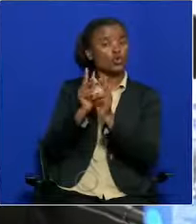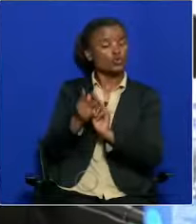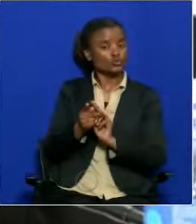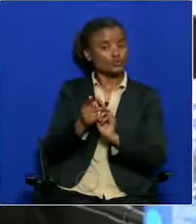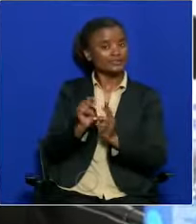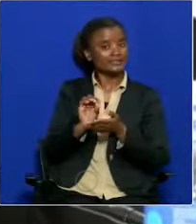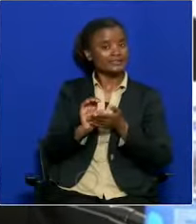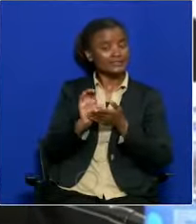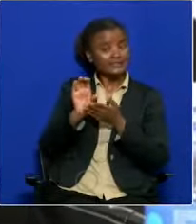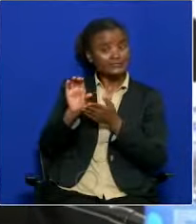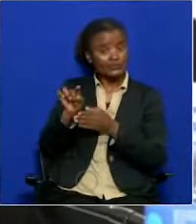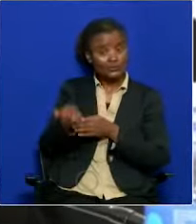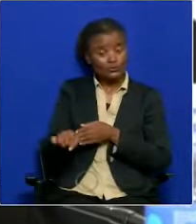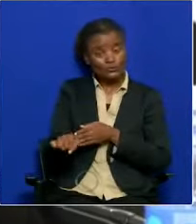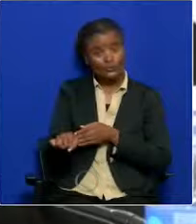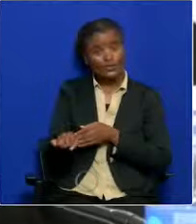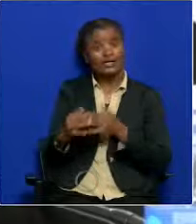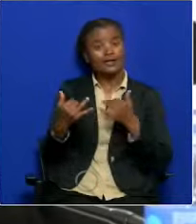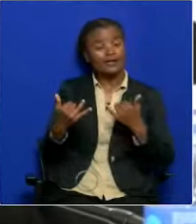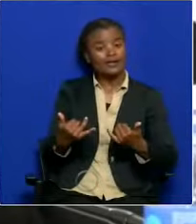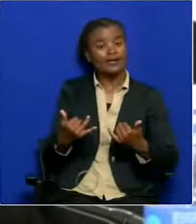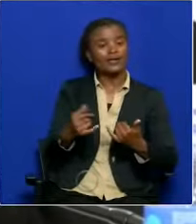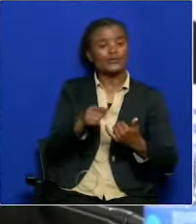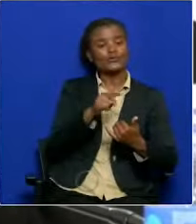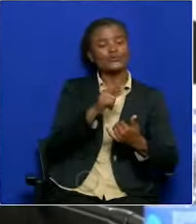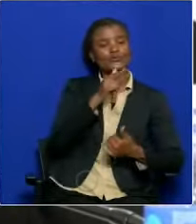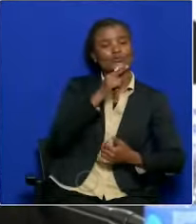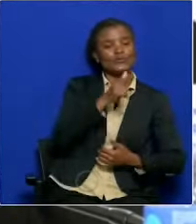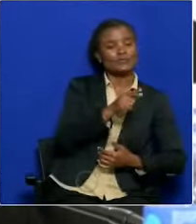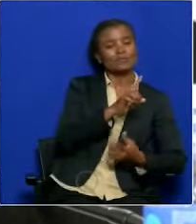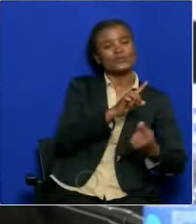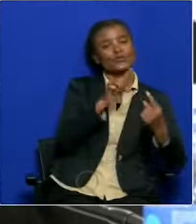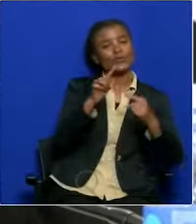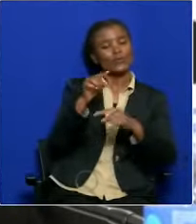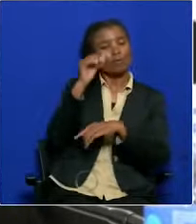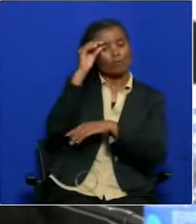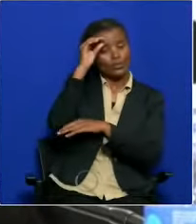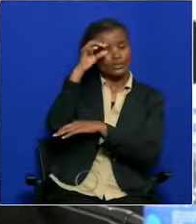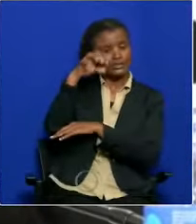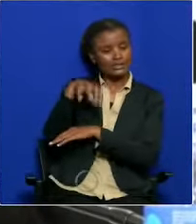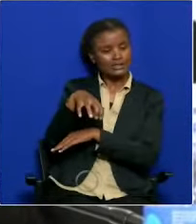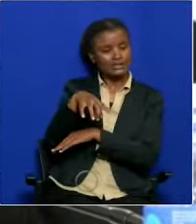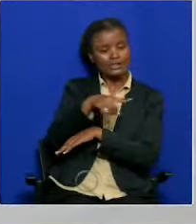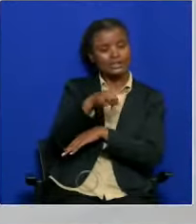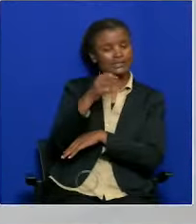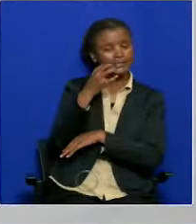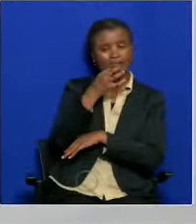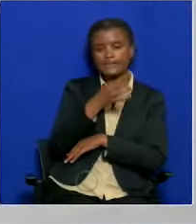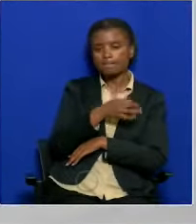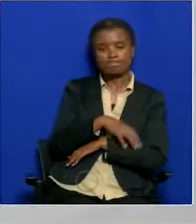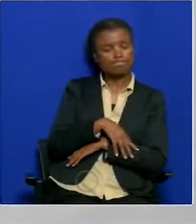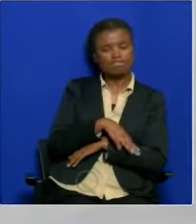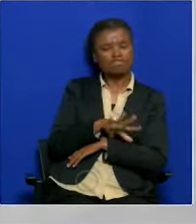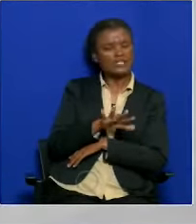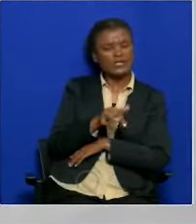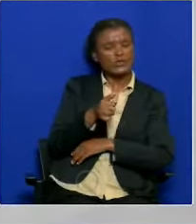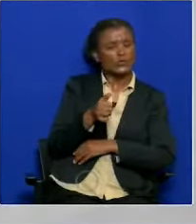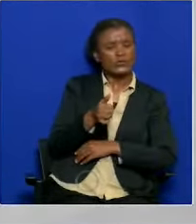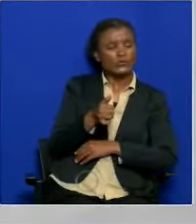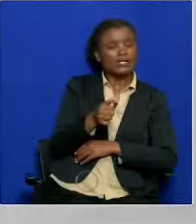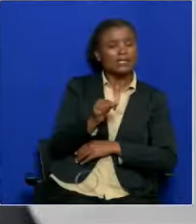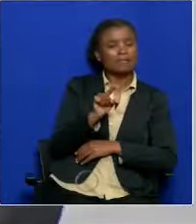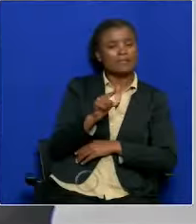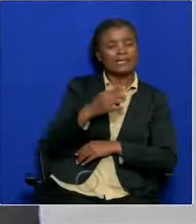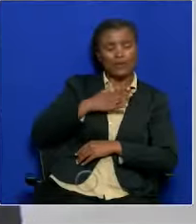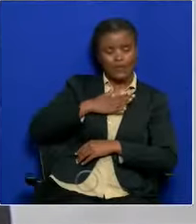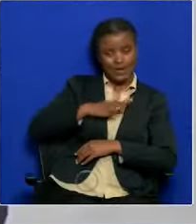after you say to him, go to a police station, he decides, no, that's not good enough. I want Nkosi to assist